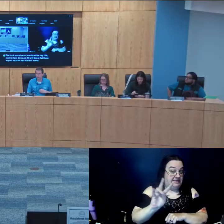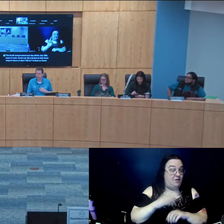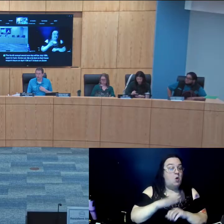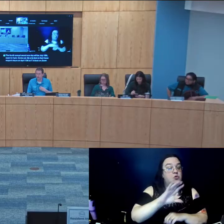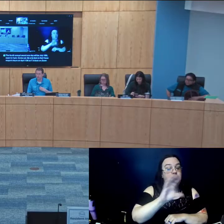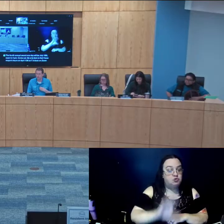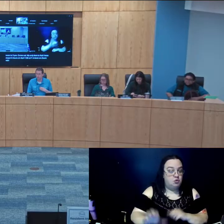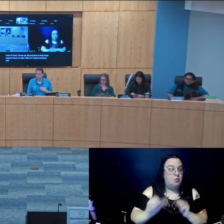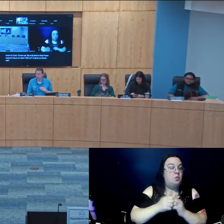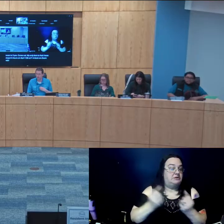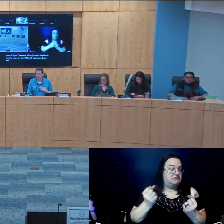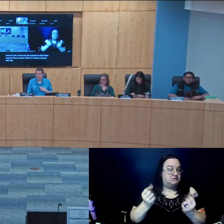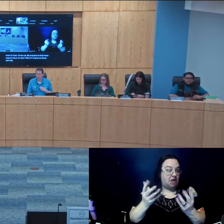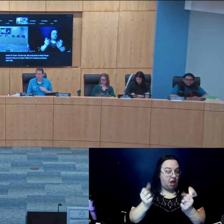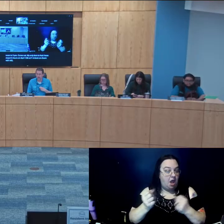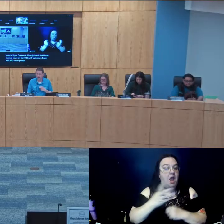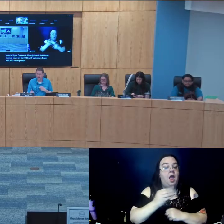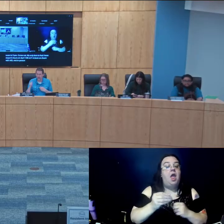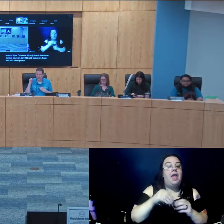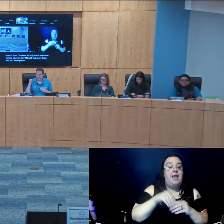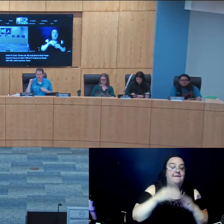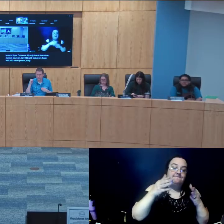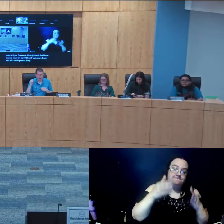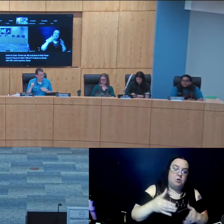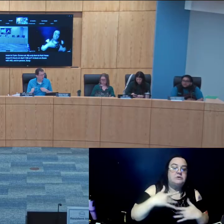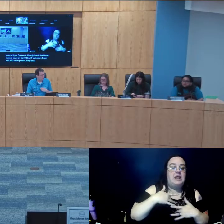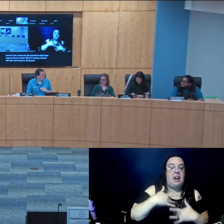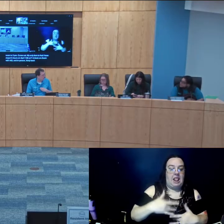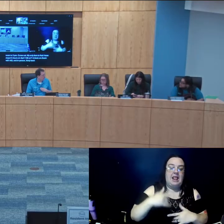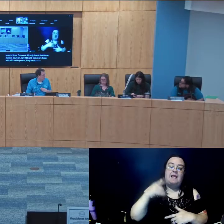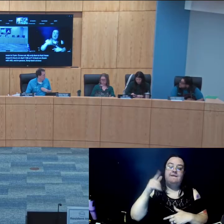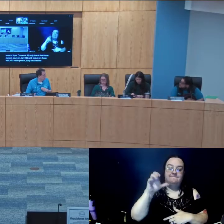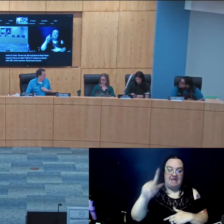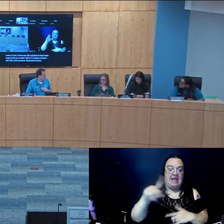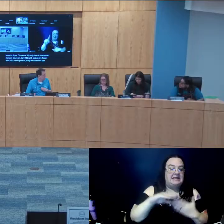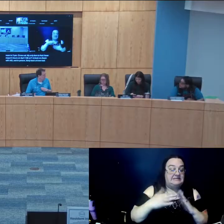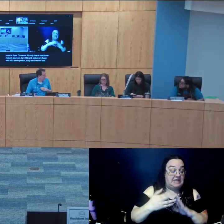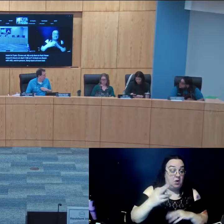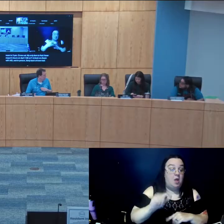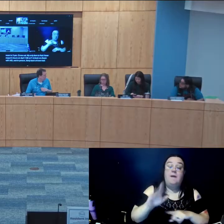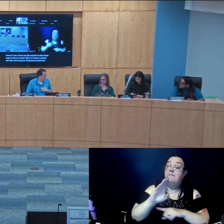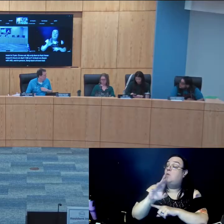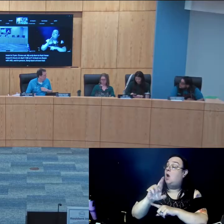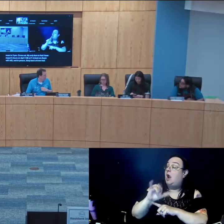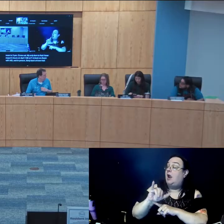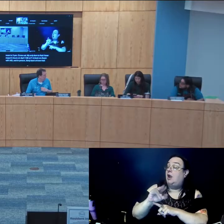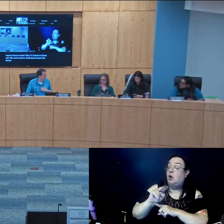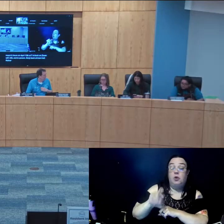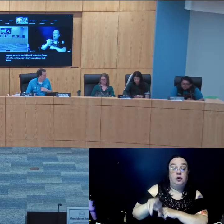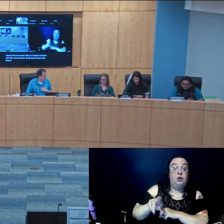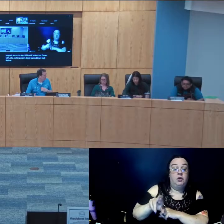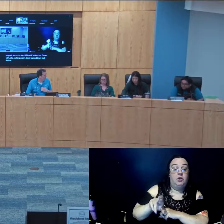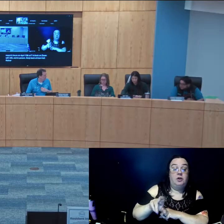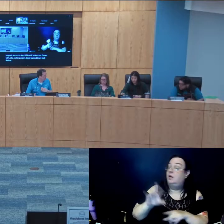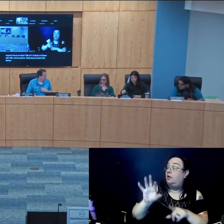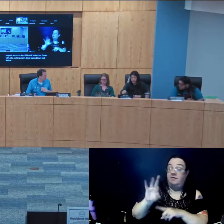with ASL and in person, likely back at Town Hall. Reiner.